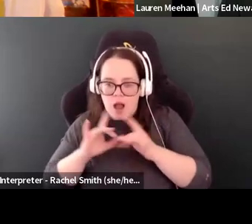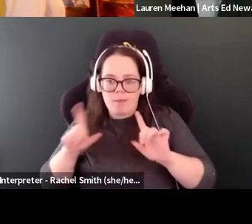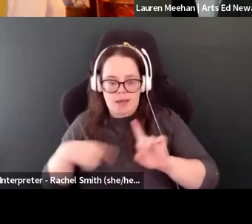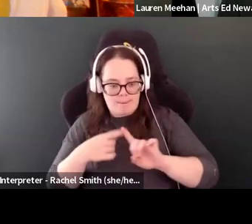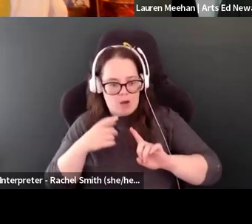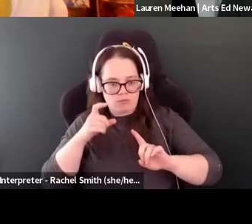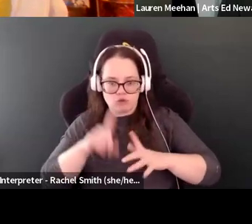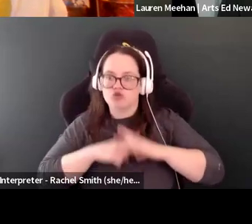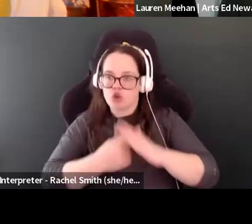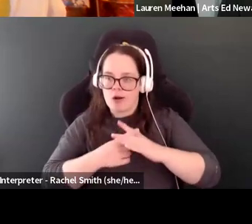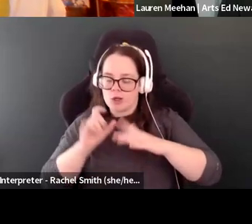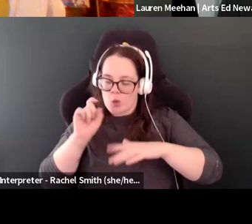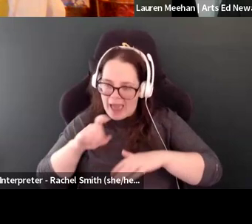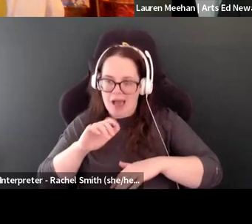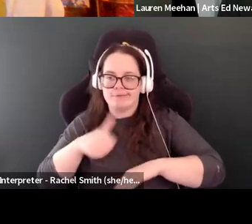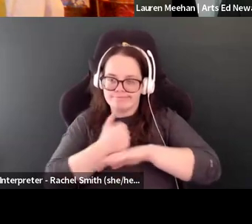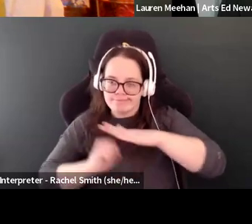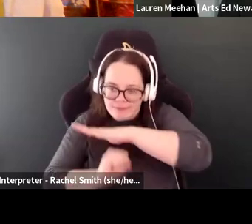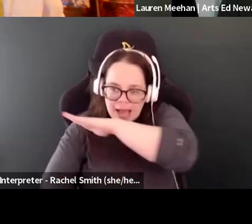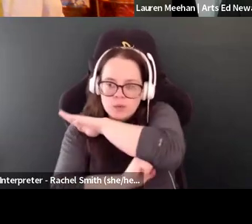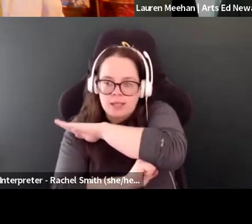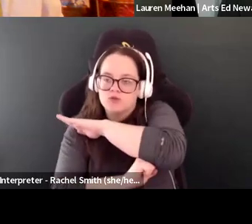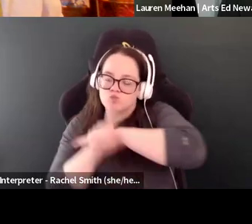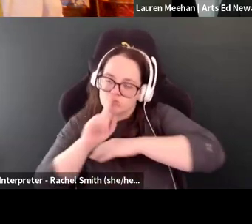day that opportunity may be there. And we were in a really,